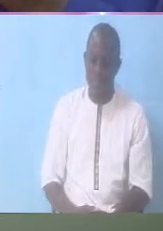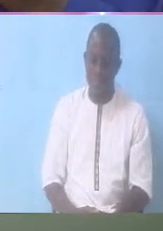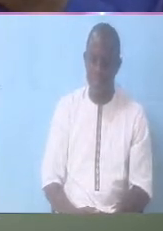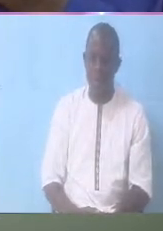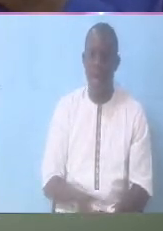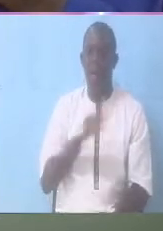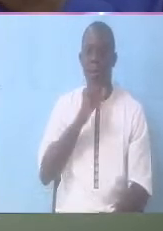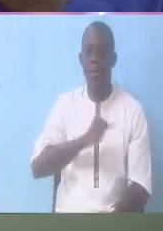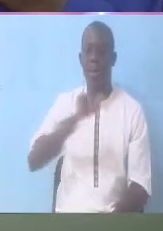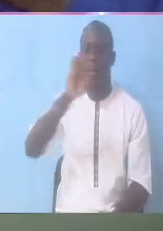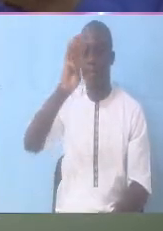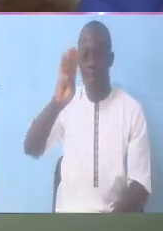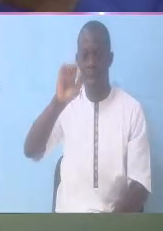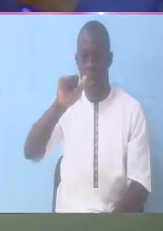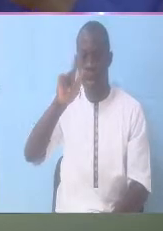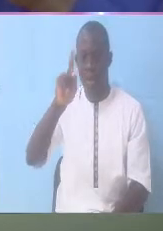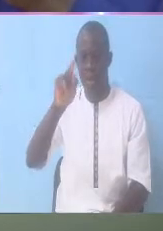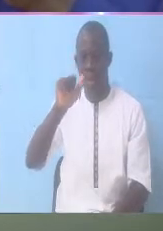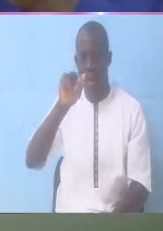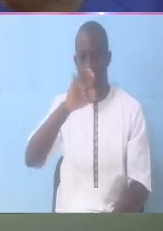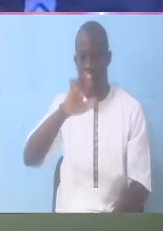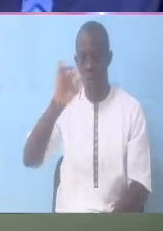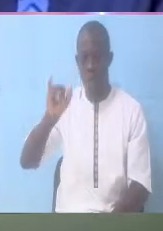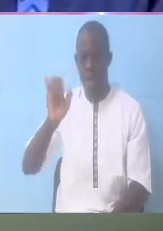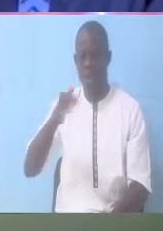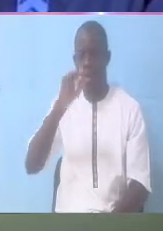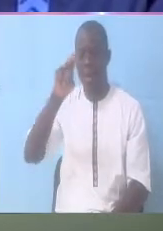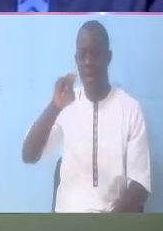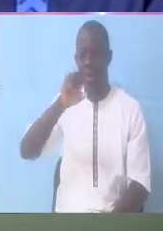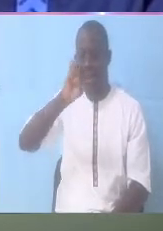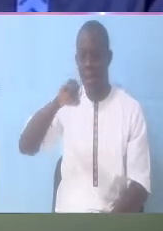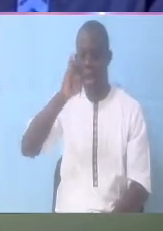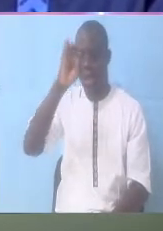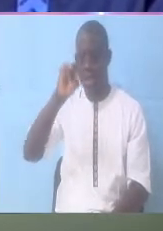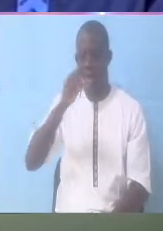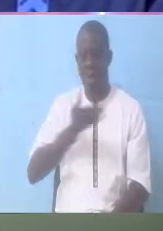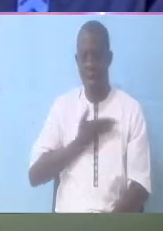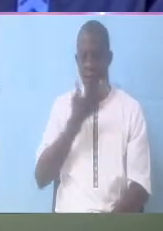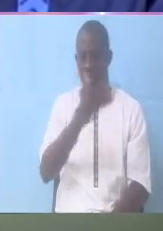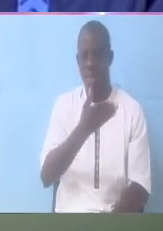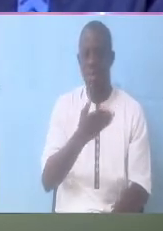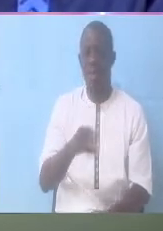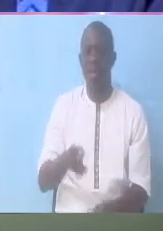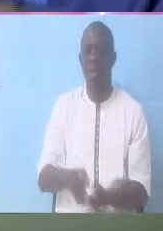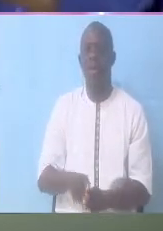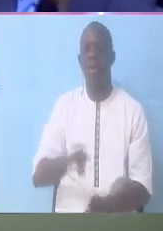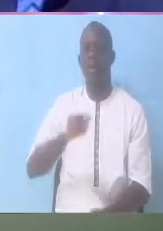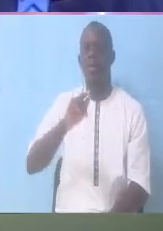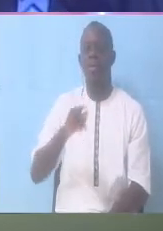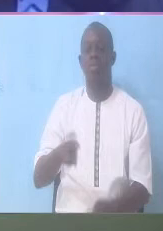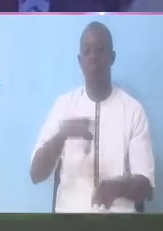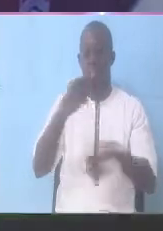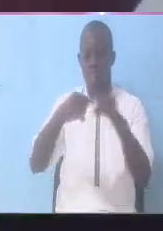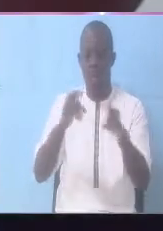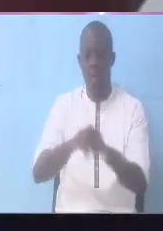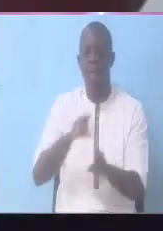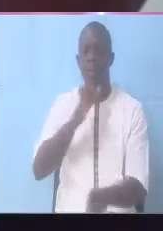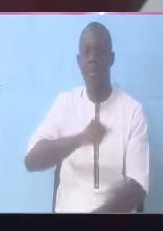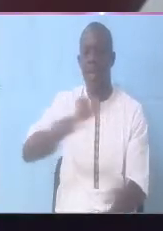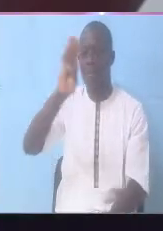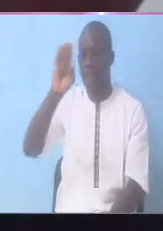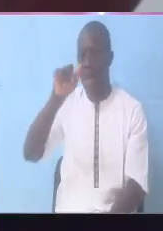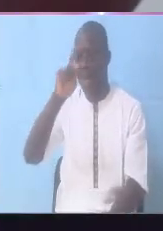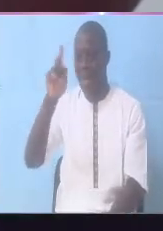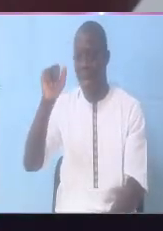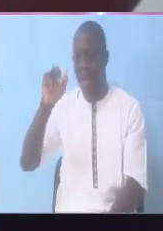Mr. Bakary Ndiaye, former Gamtel. Yes, continue. Jibril Jobate, USA. Mr. Bakary